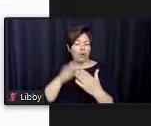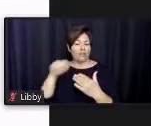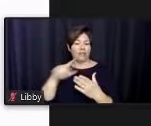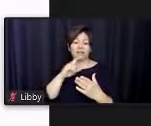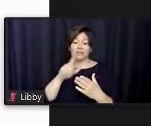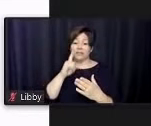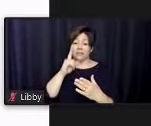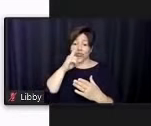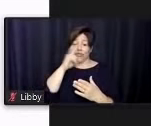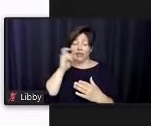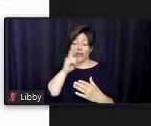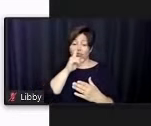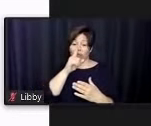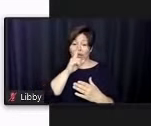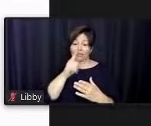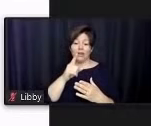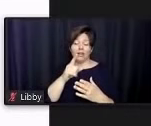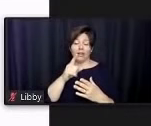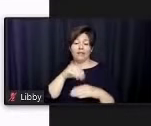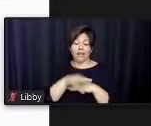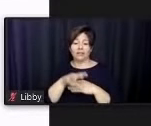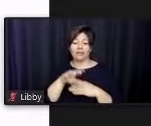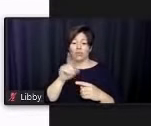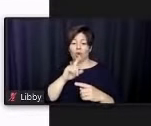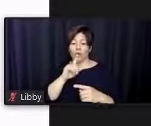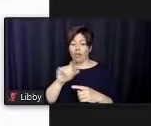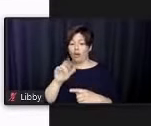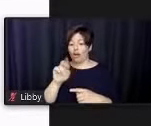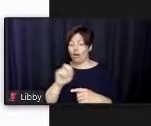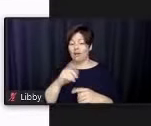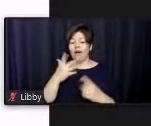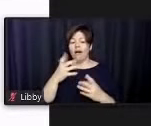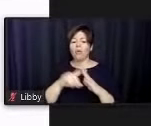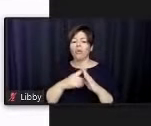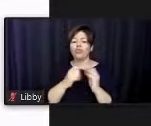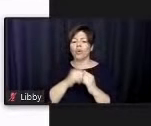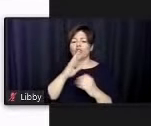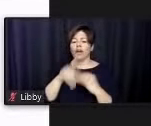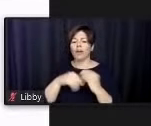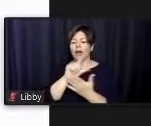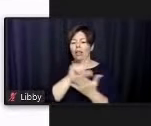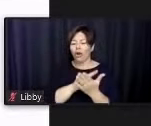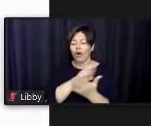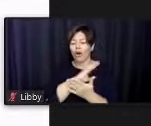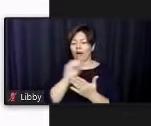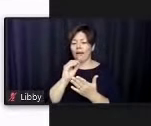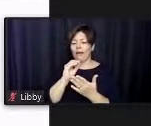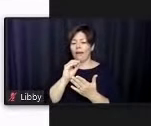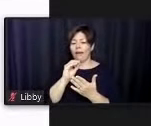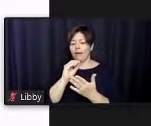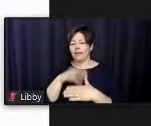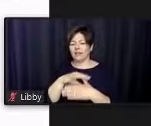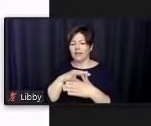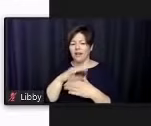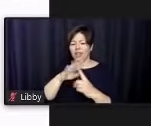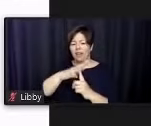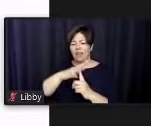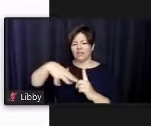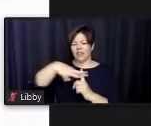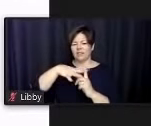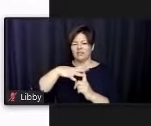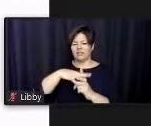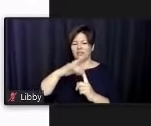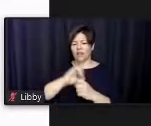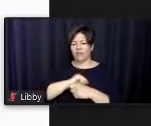does pay attention to where we are with this. So I want to start with just talking about the law and context of COVID-19. And